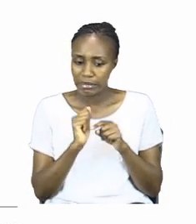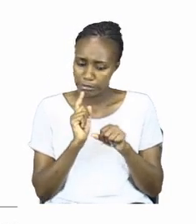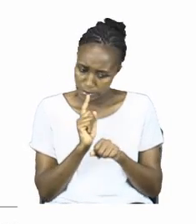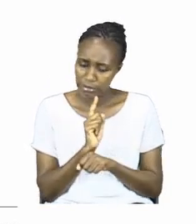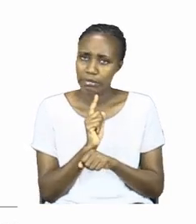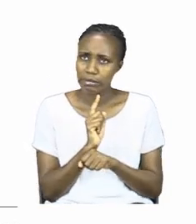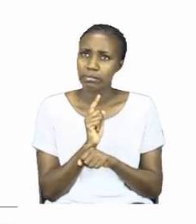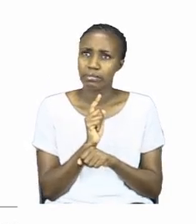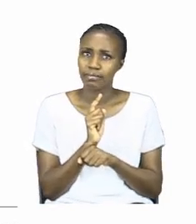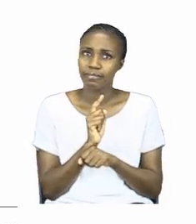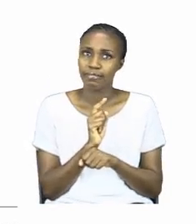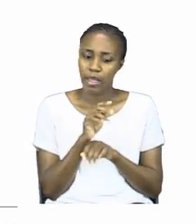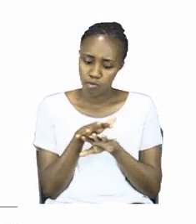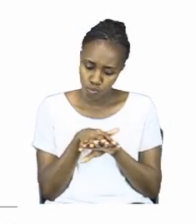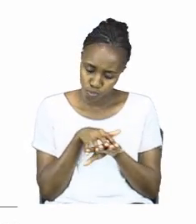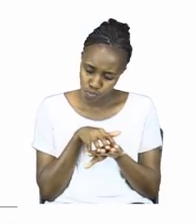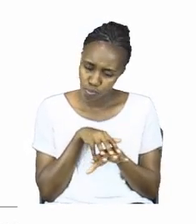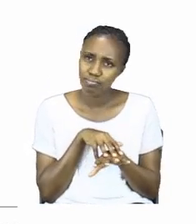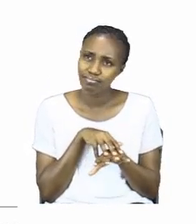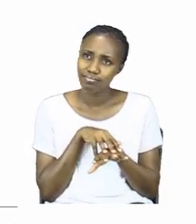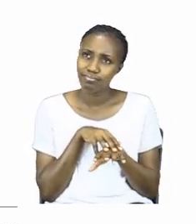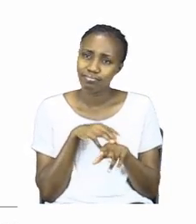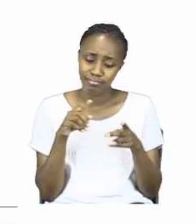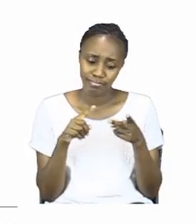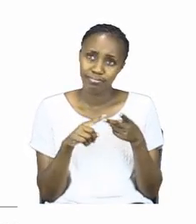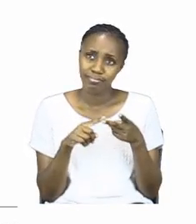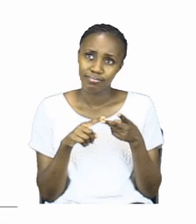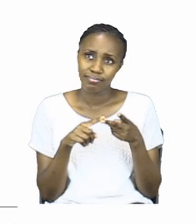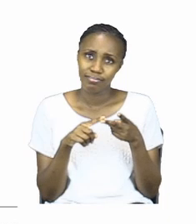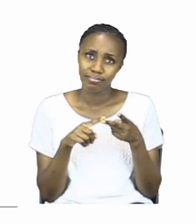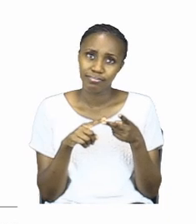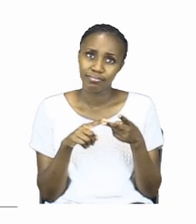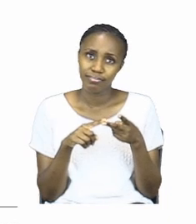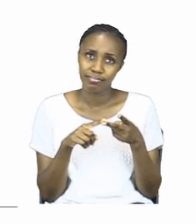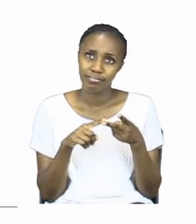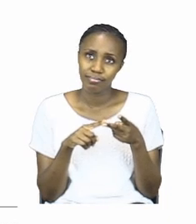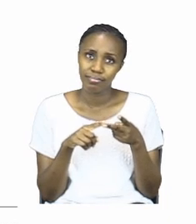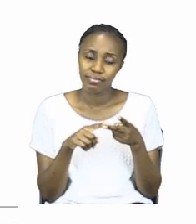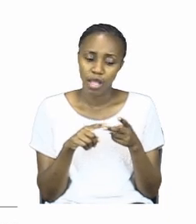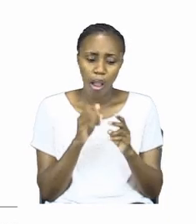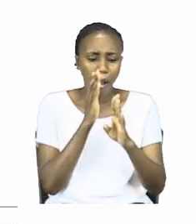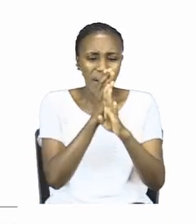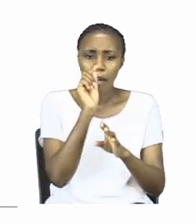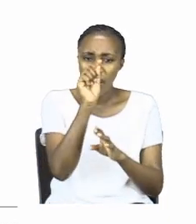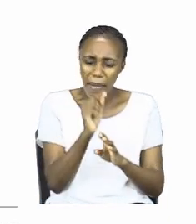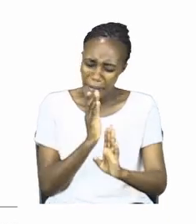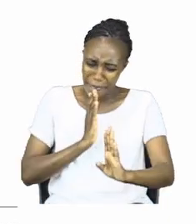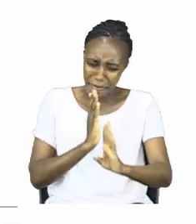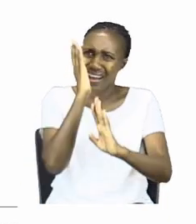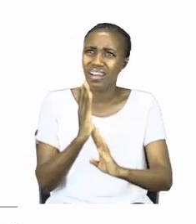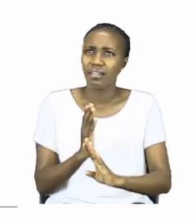is to take your time. The second rule about tracing is to follow the trace dots. And then